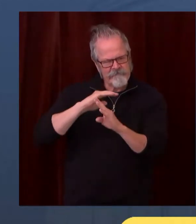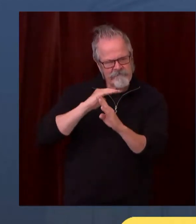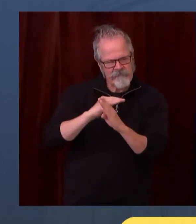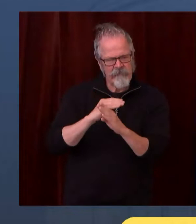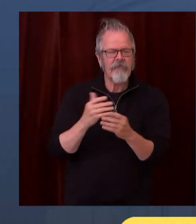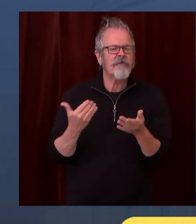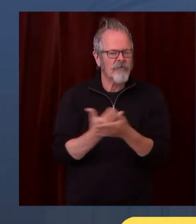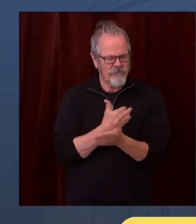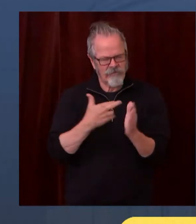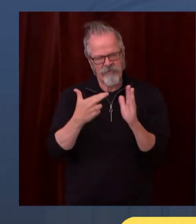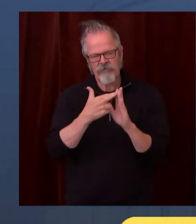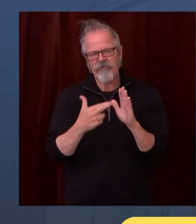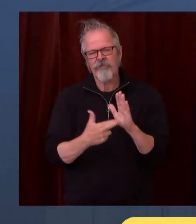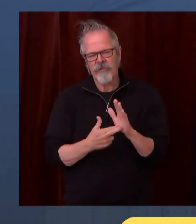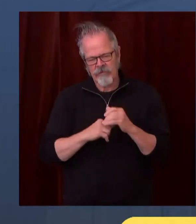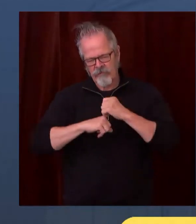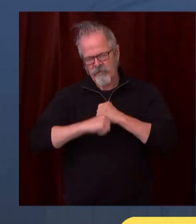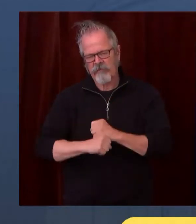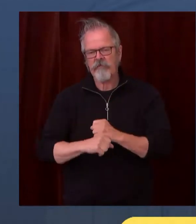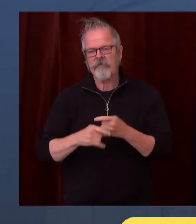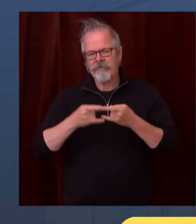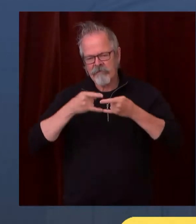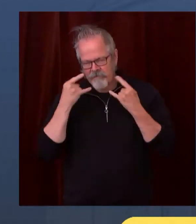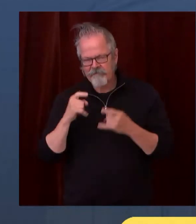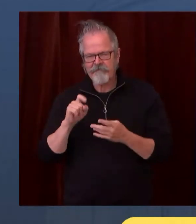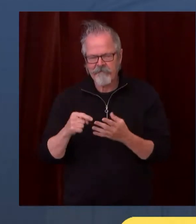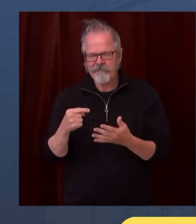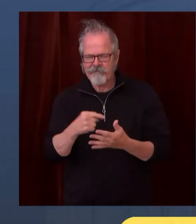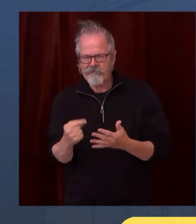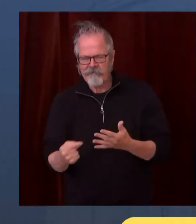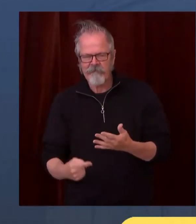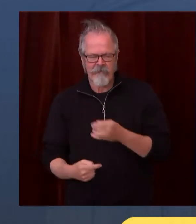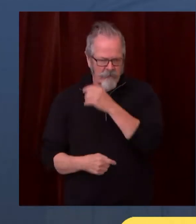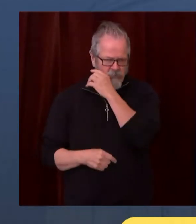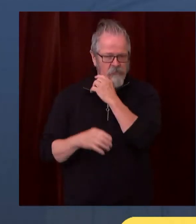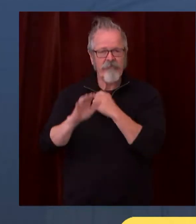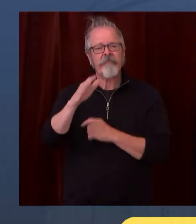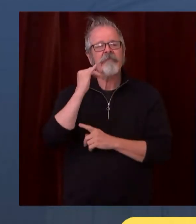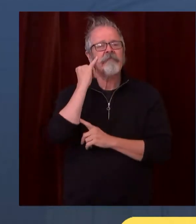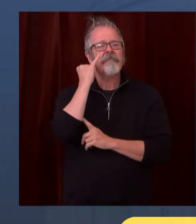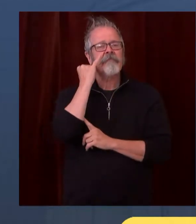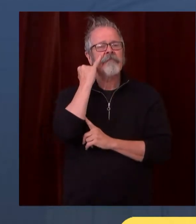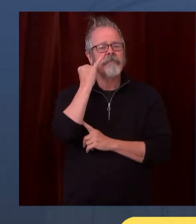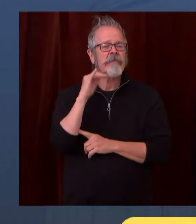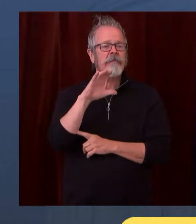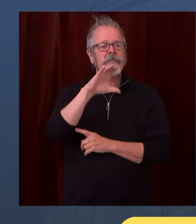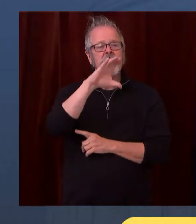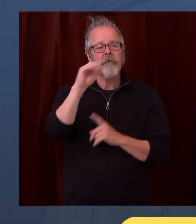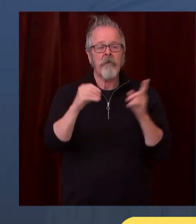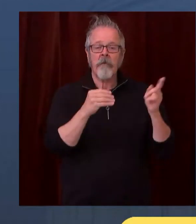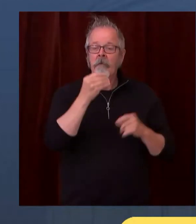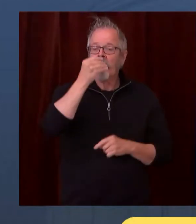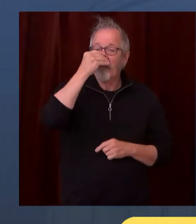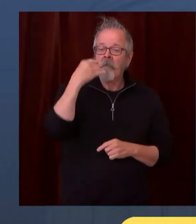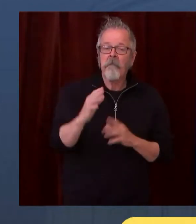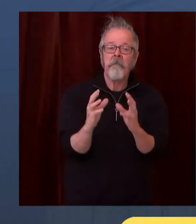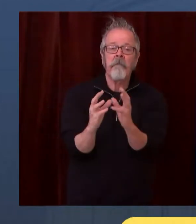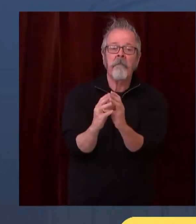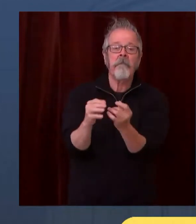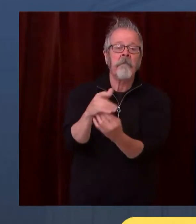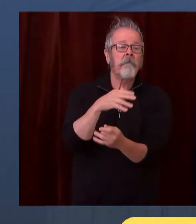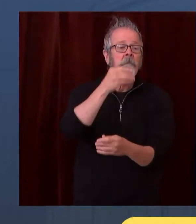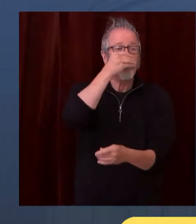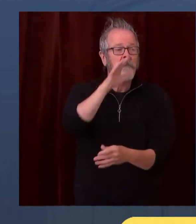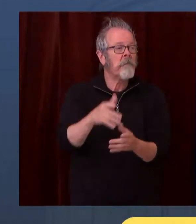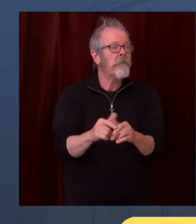act recklessly with people's health and flaunt the reasonable and appropriate health guidance provided to them, they